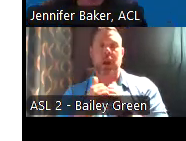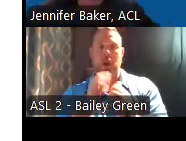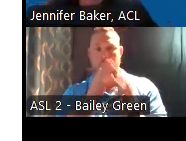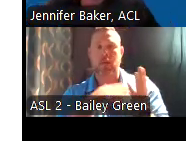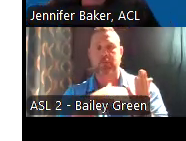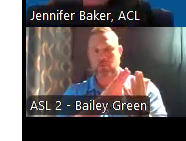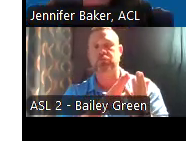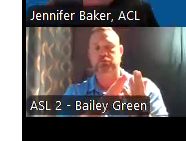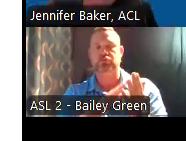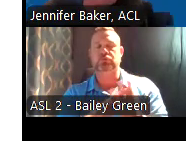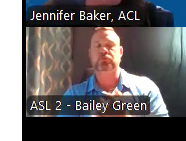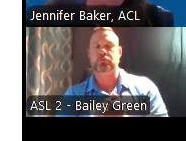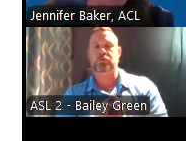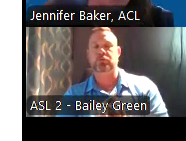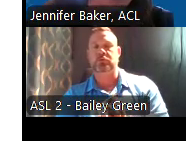that. But